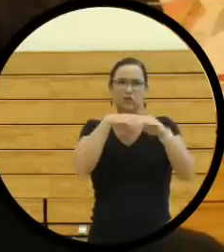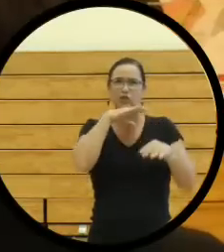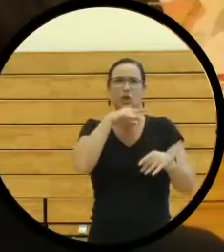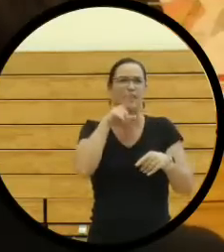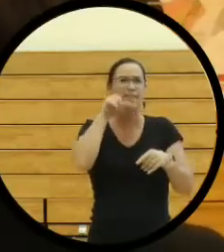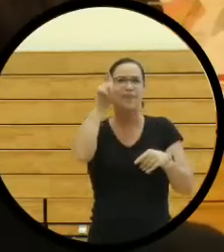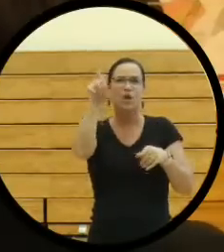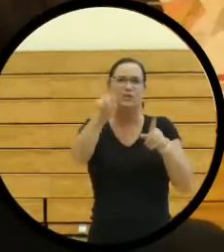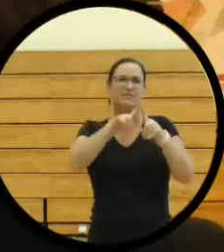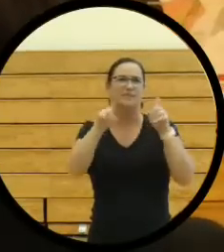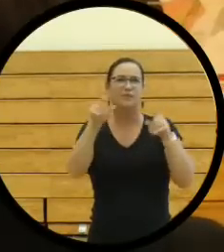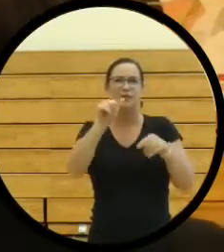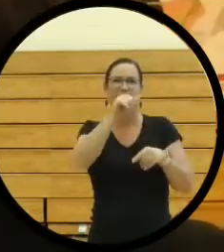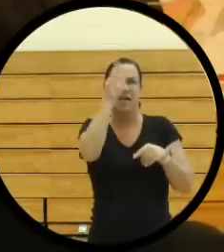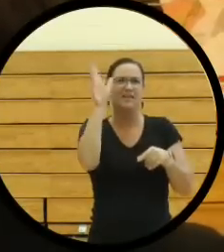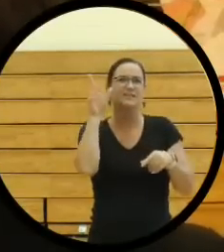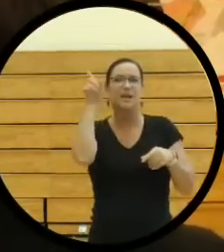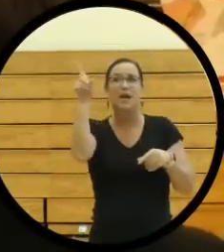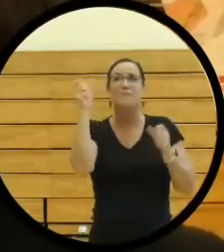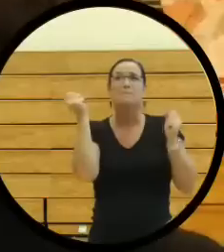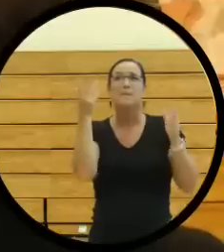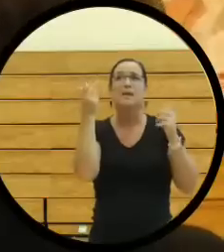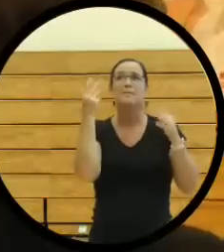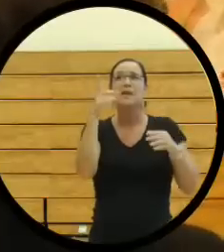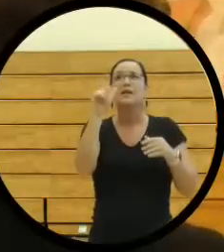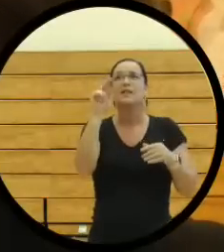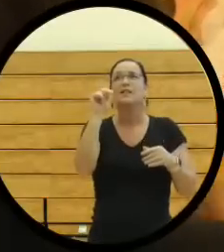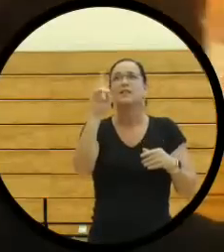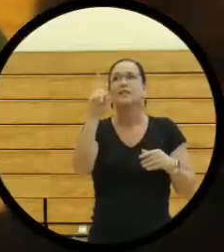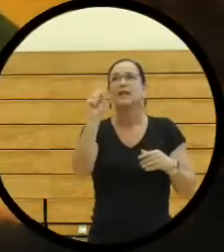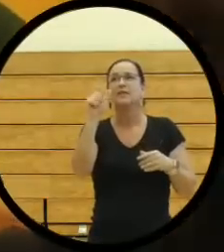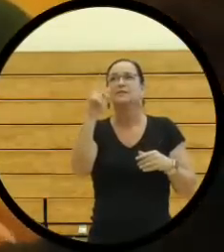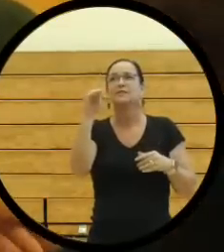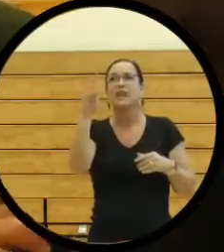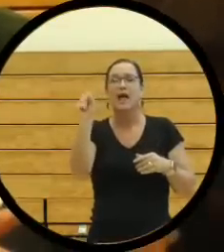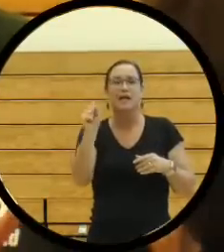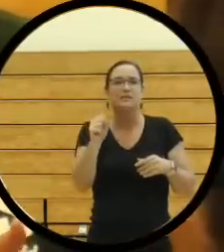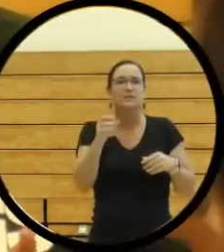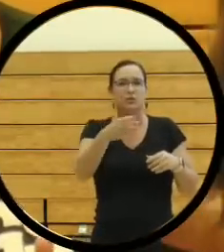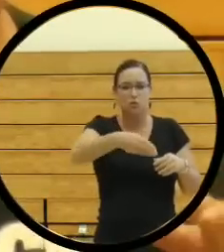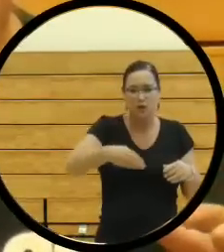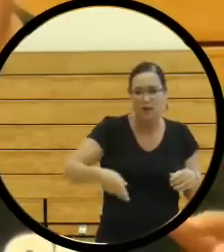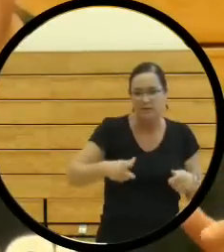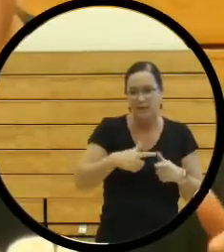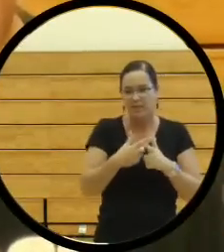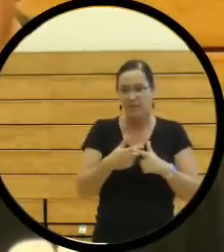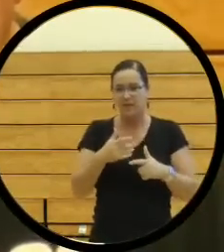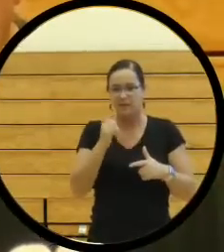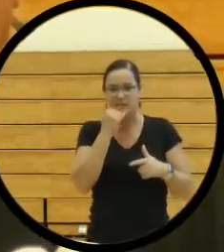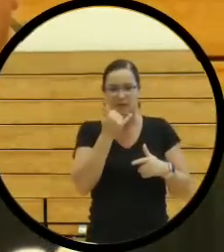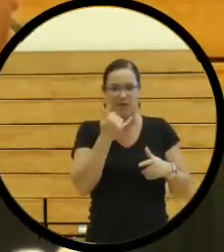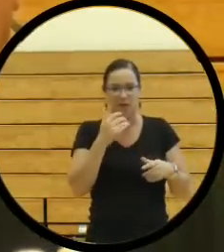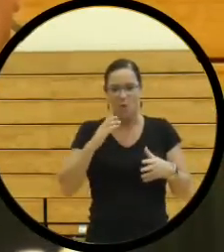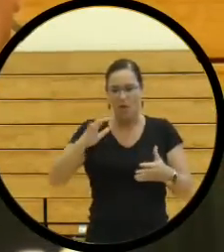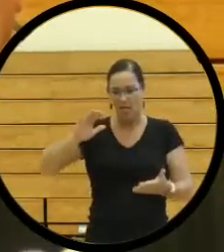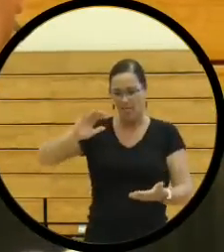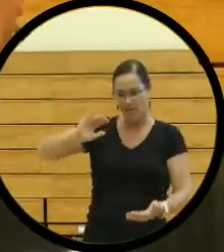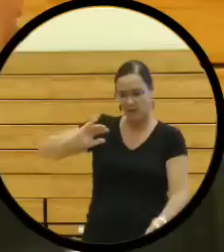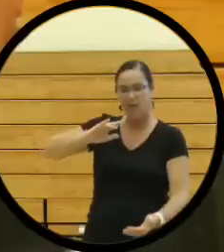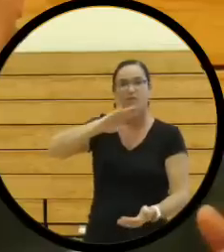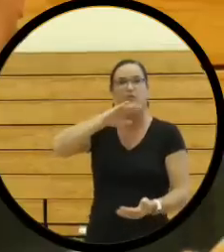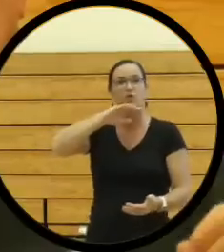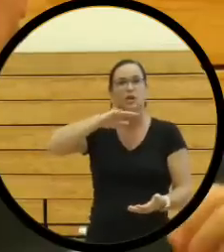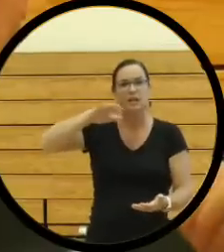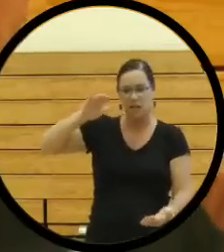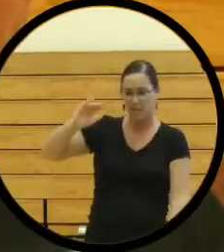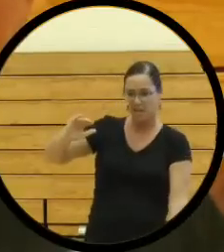earthquake triggered a lot of landslides, and you fissures had, on. Yeah, and that sediment is very thick. So what can happen in